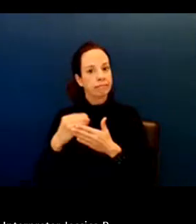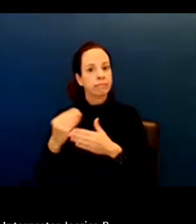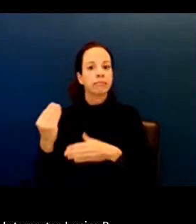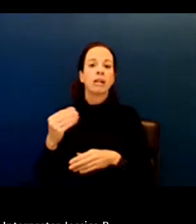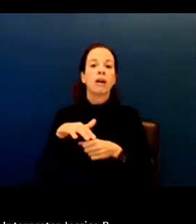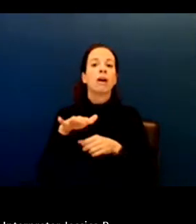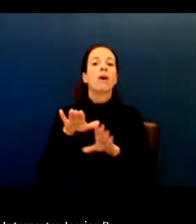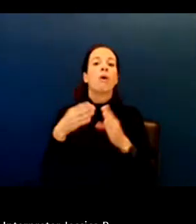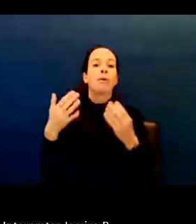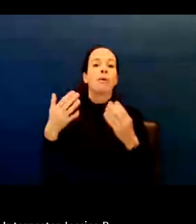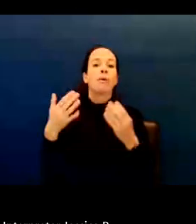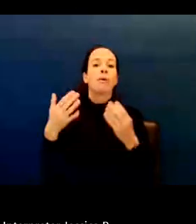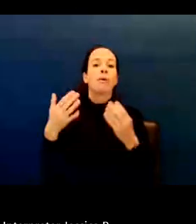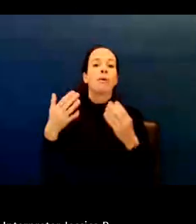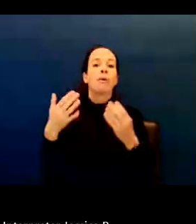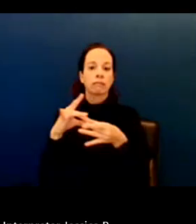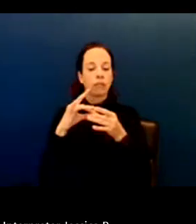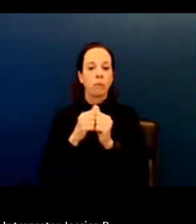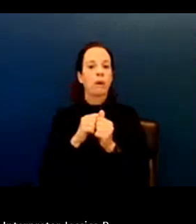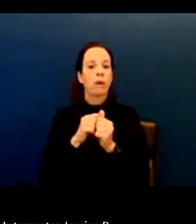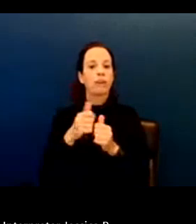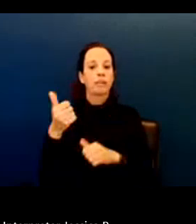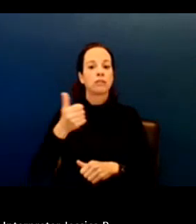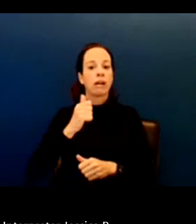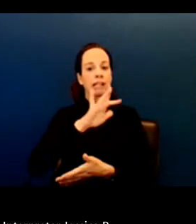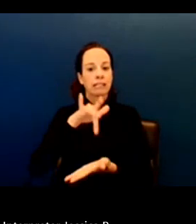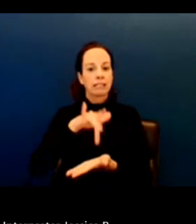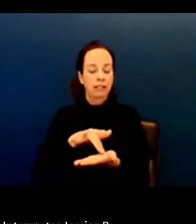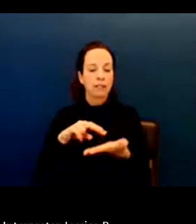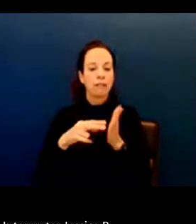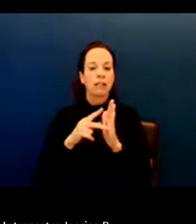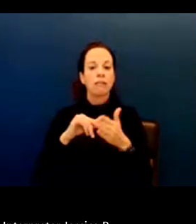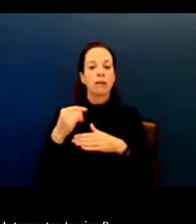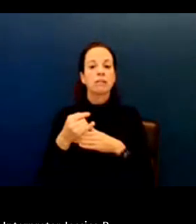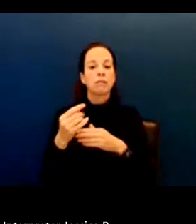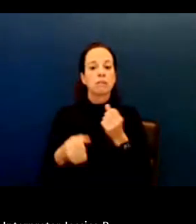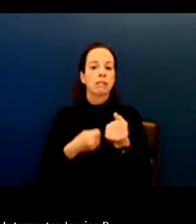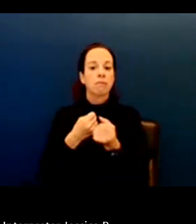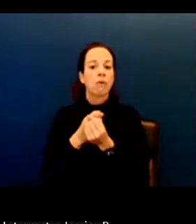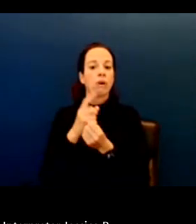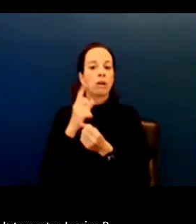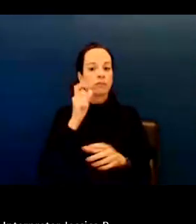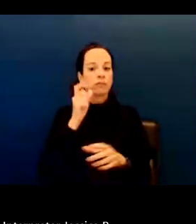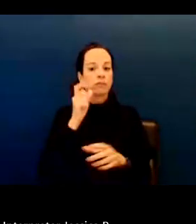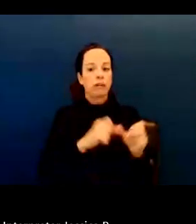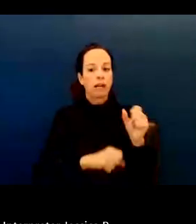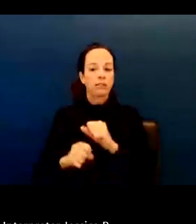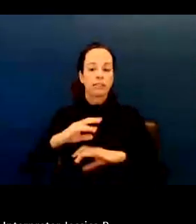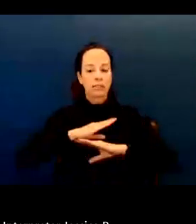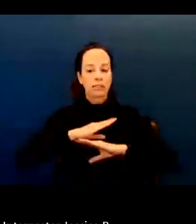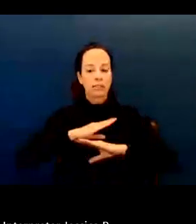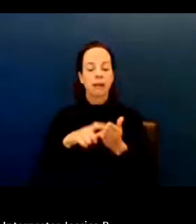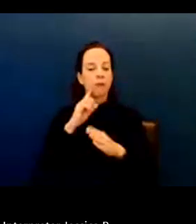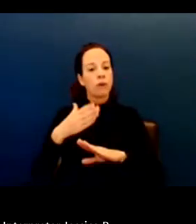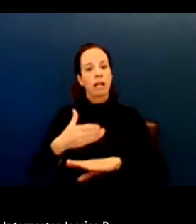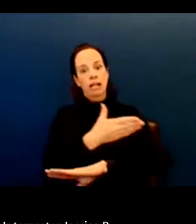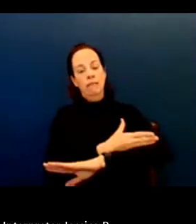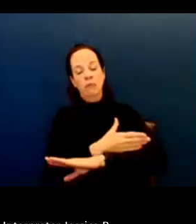with transit at the center. This project will support strategies to meet the demand of an improved transit